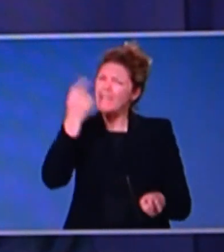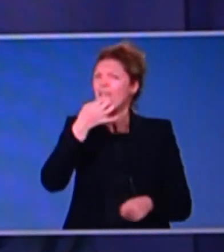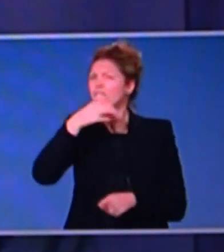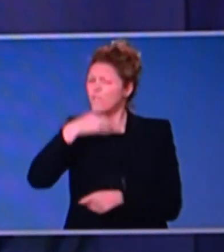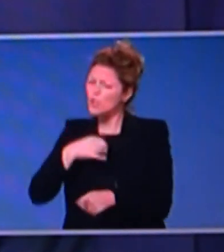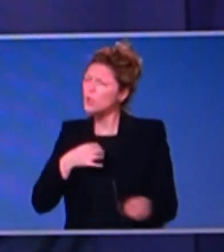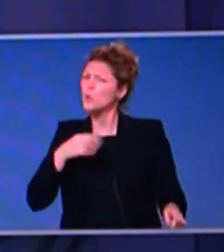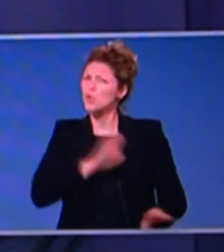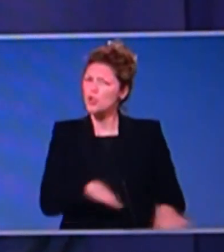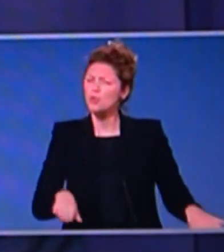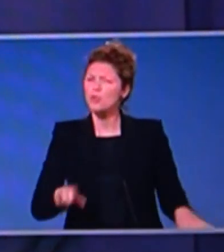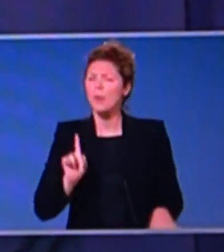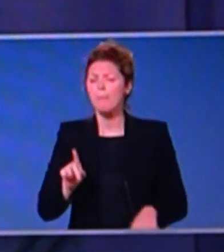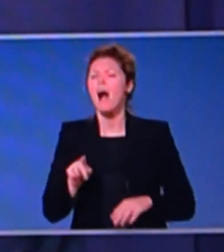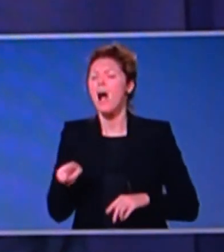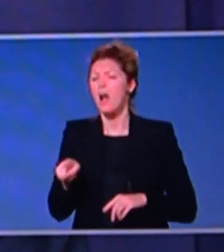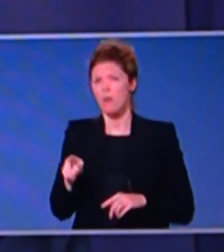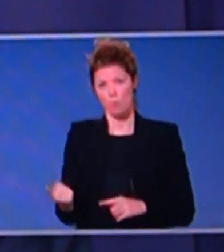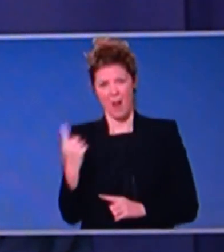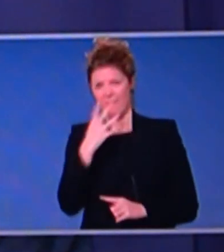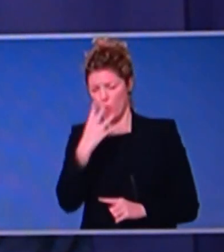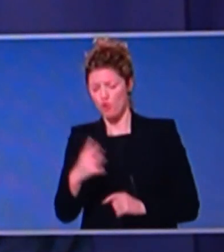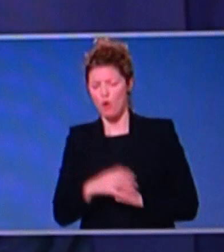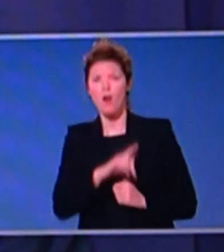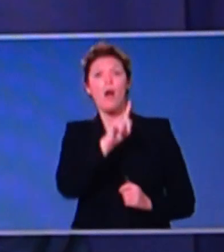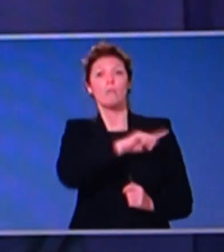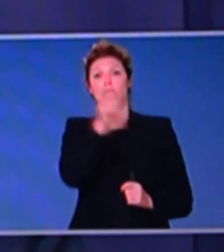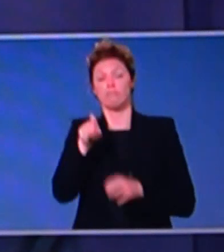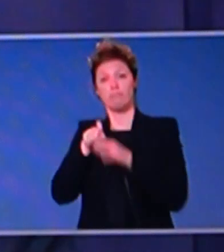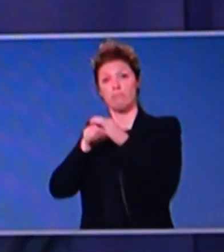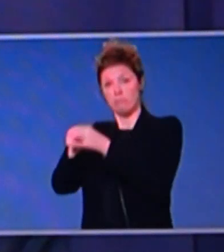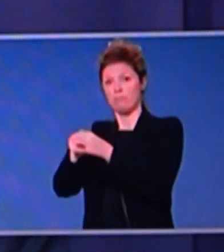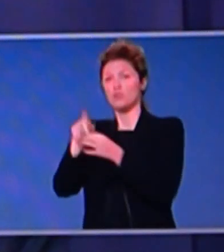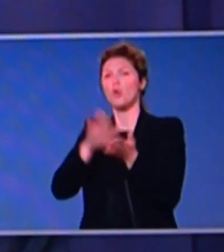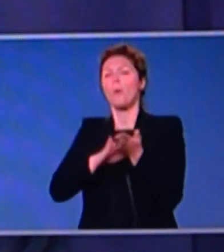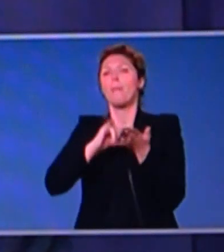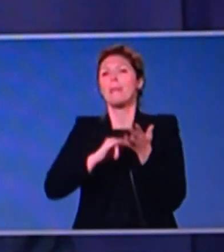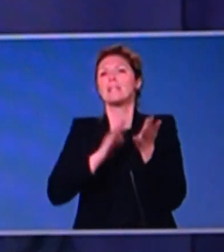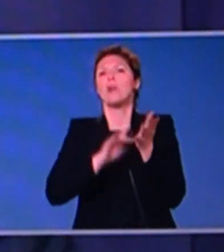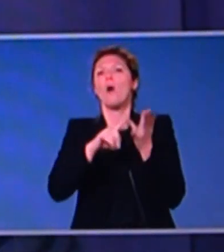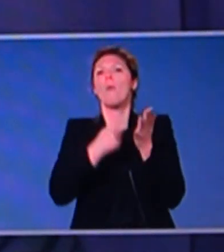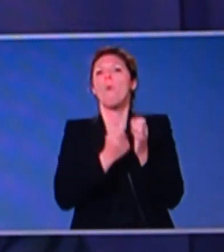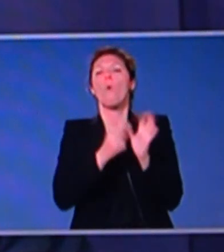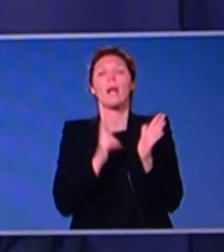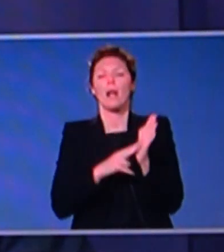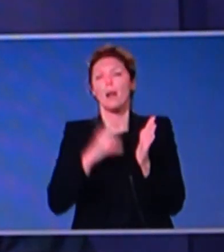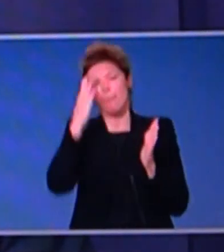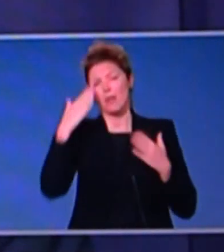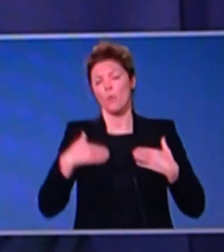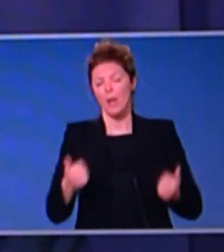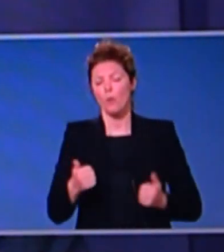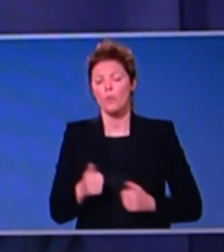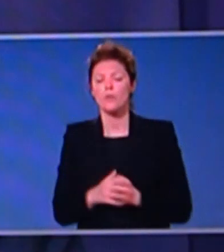And Ms Morgan, I want to ask you, have you got any advice to people who might be having experience with mental health issues for the first